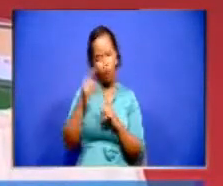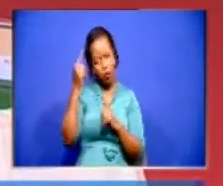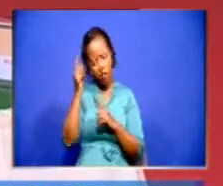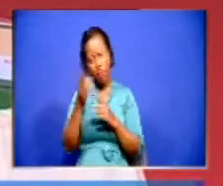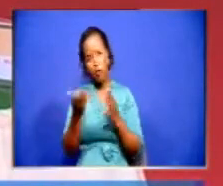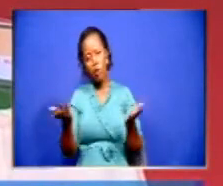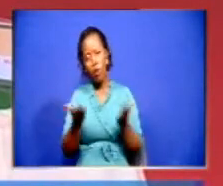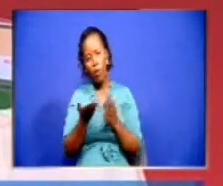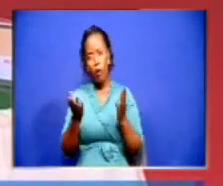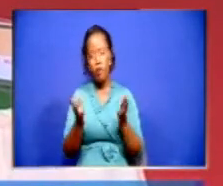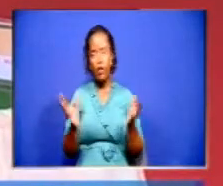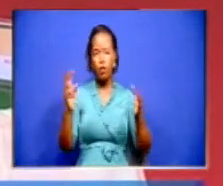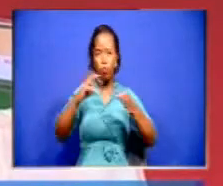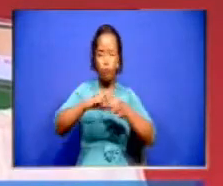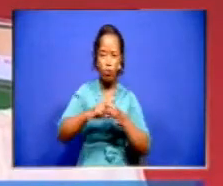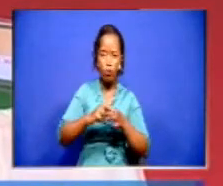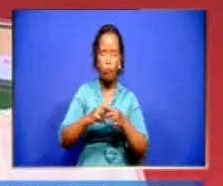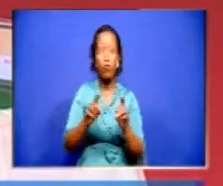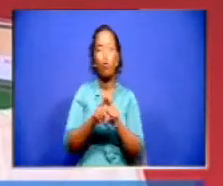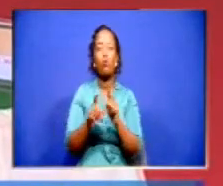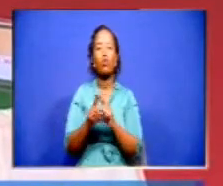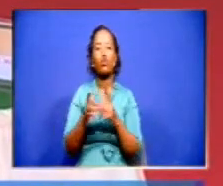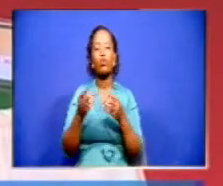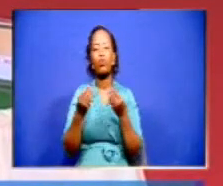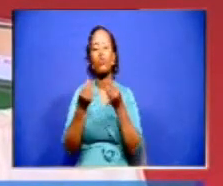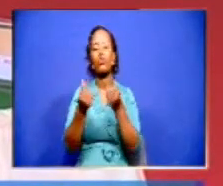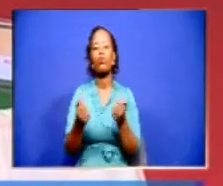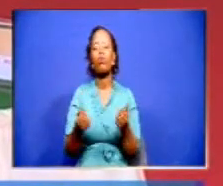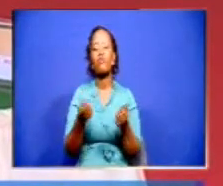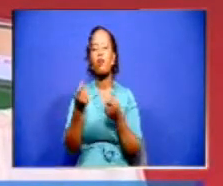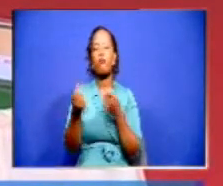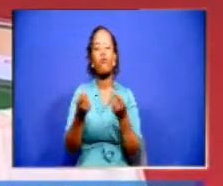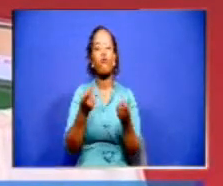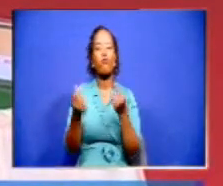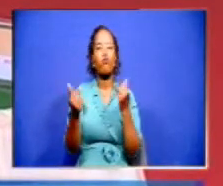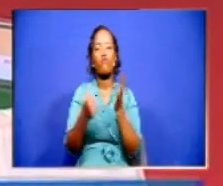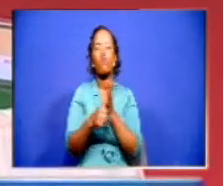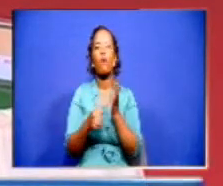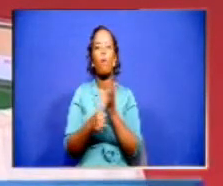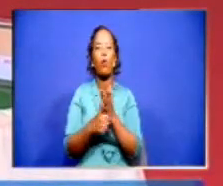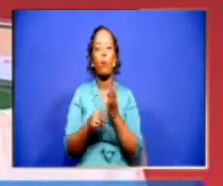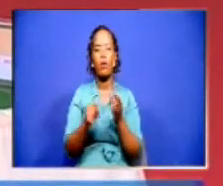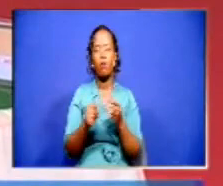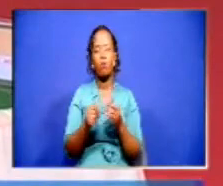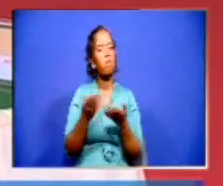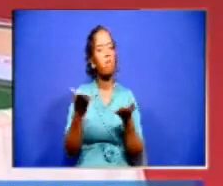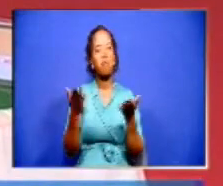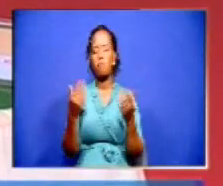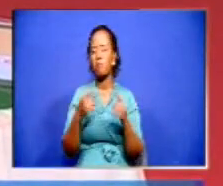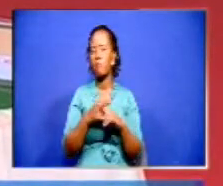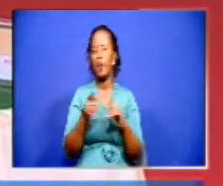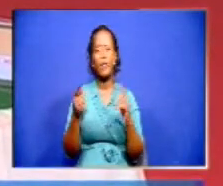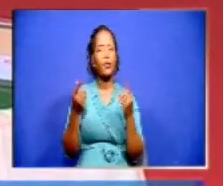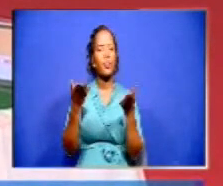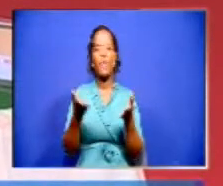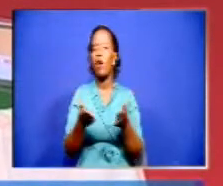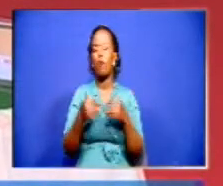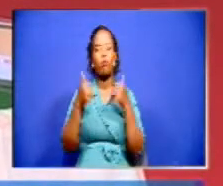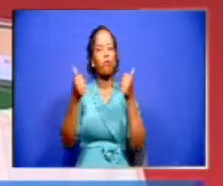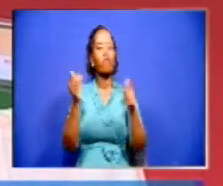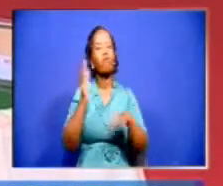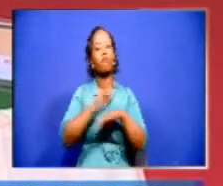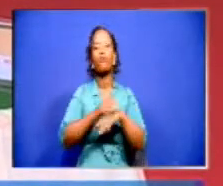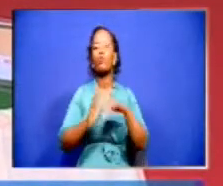and bring out the small issues and come out clean. So far, so good for